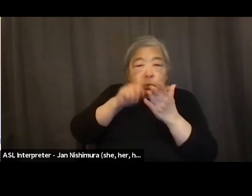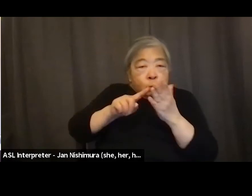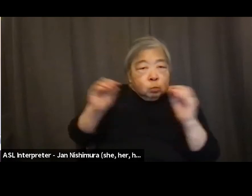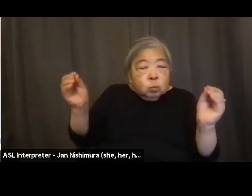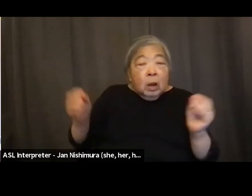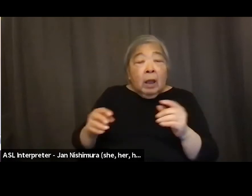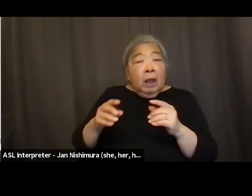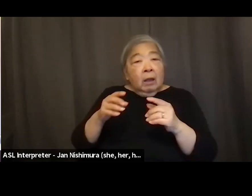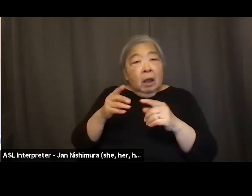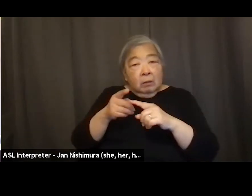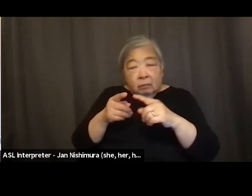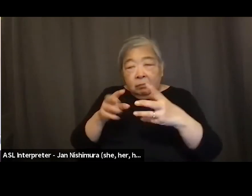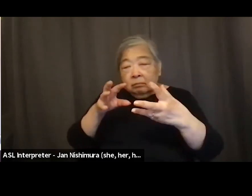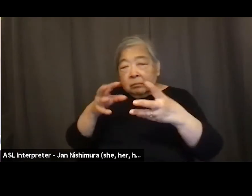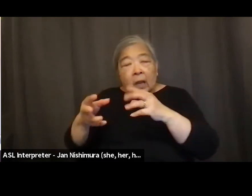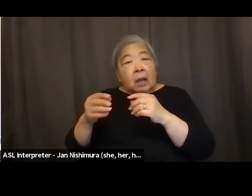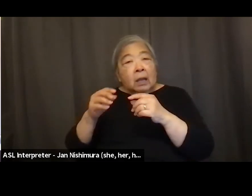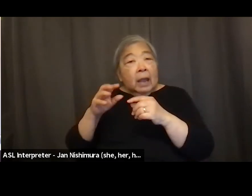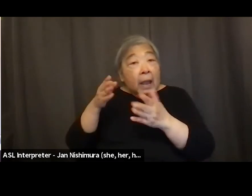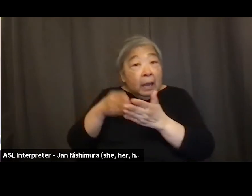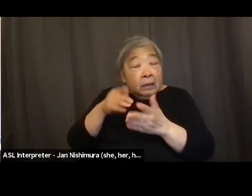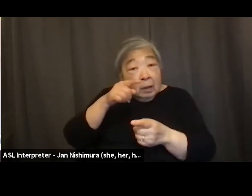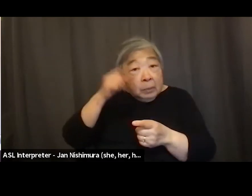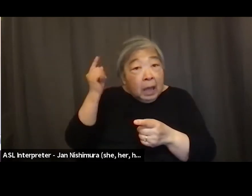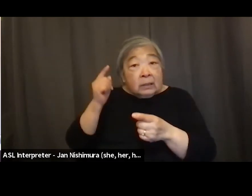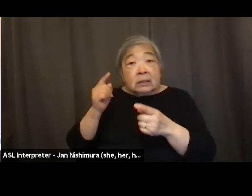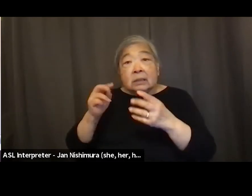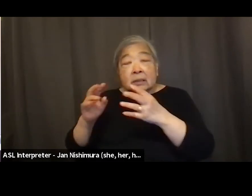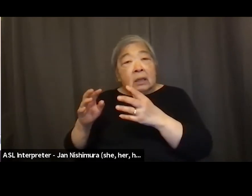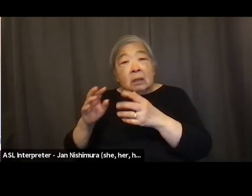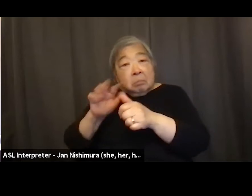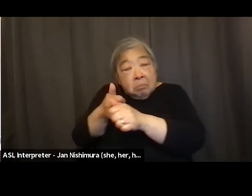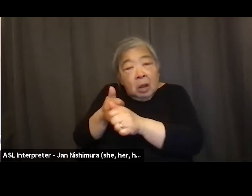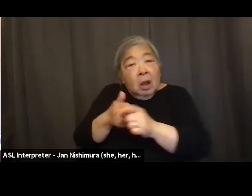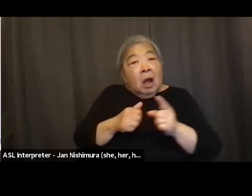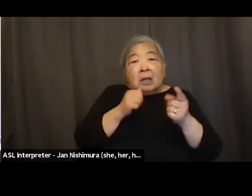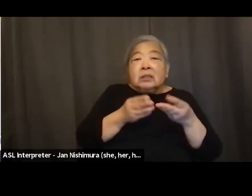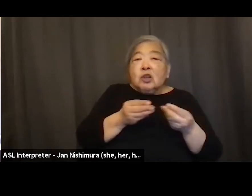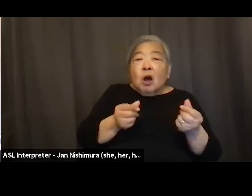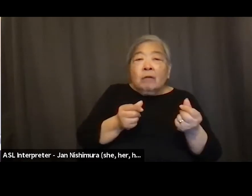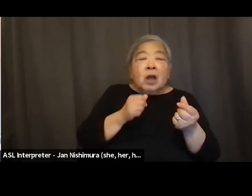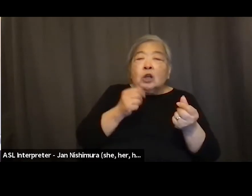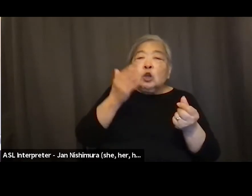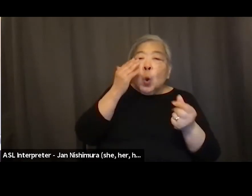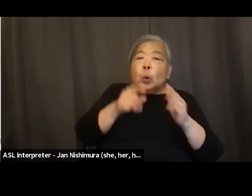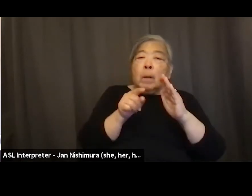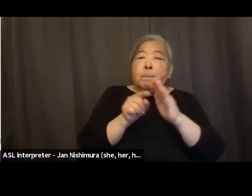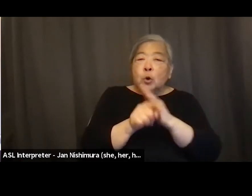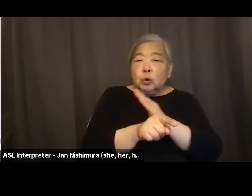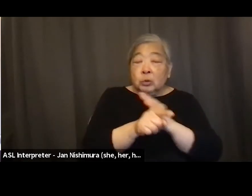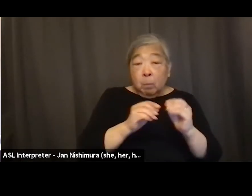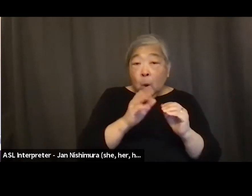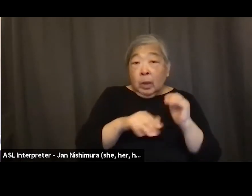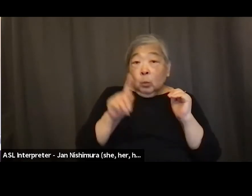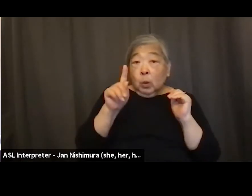of trans misogynoir and anti-Blackness are the unsolved and largely unknown murders of more than 100